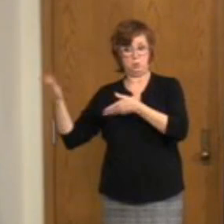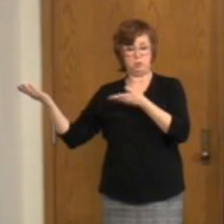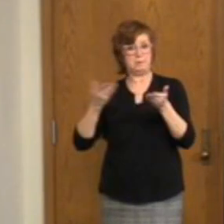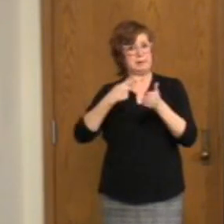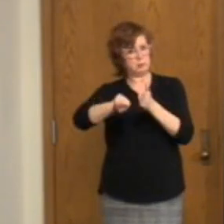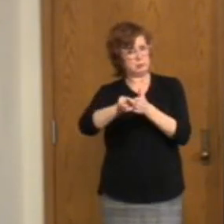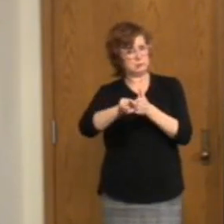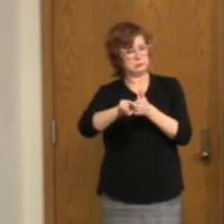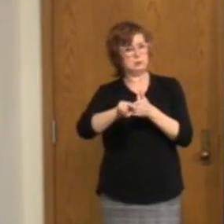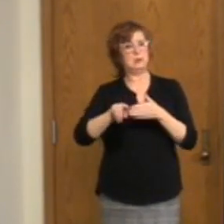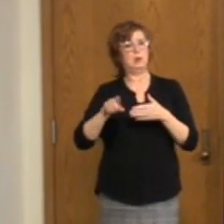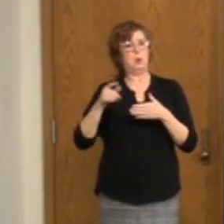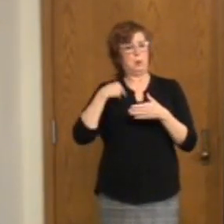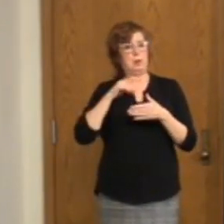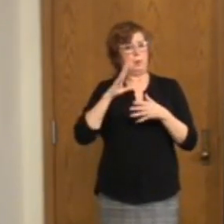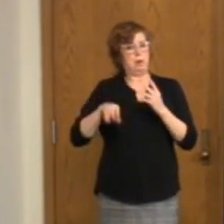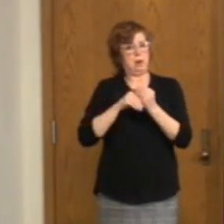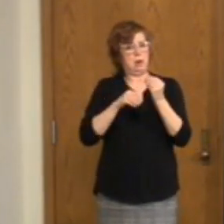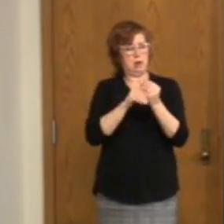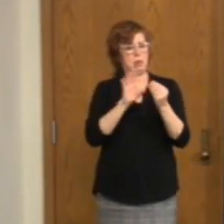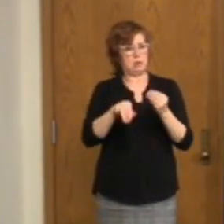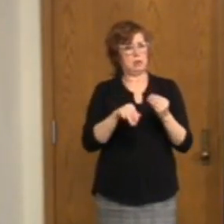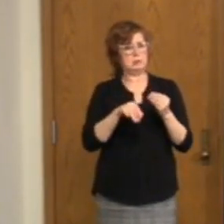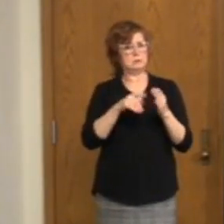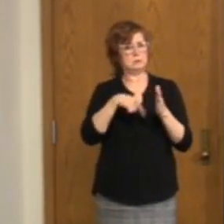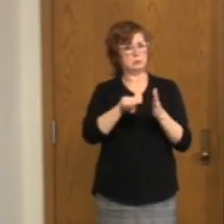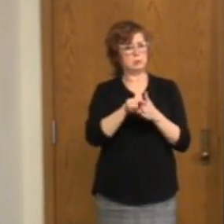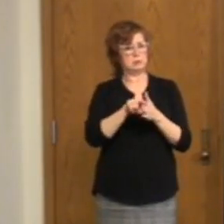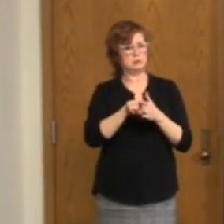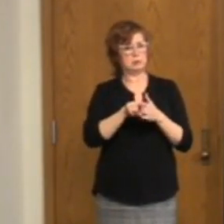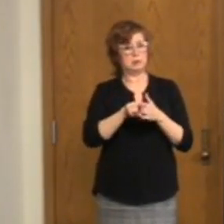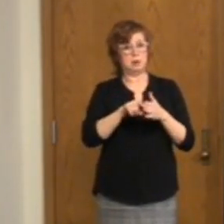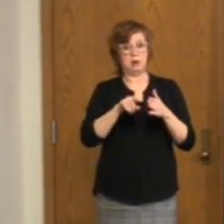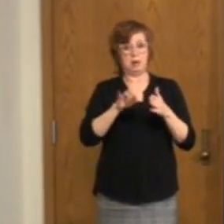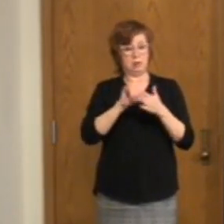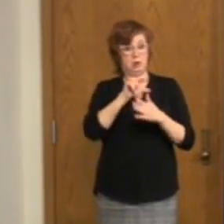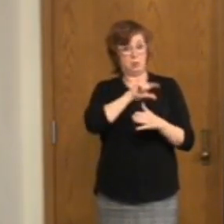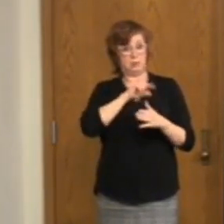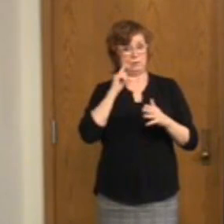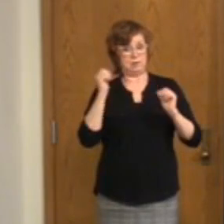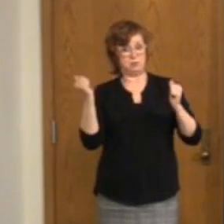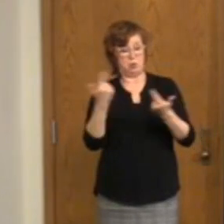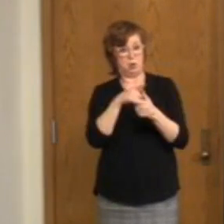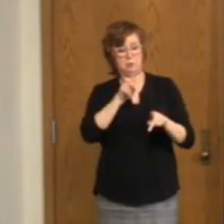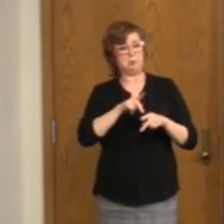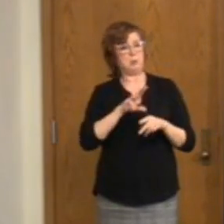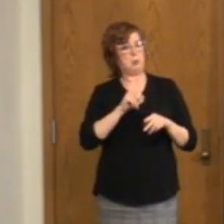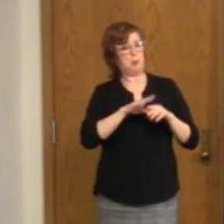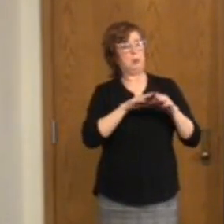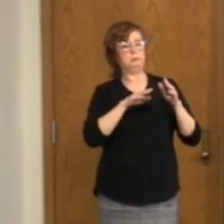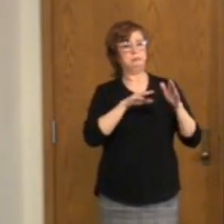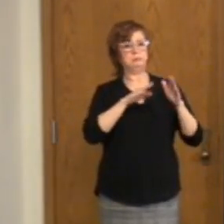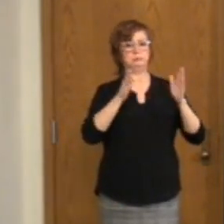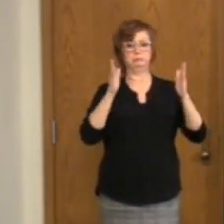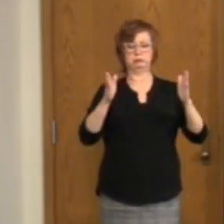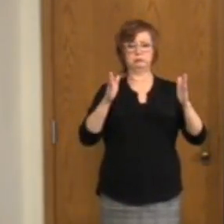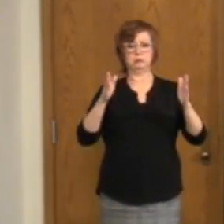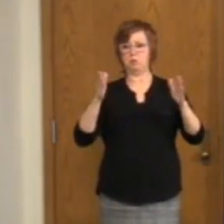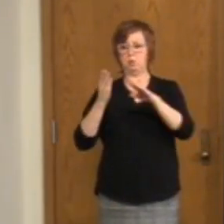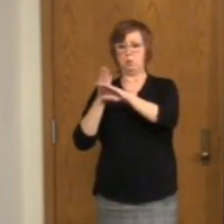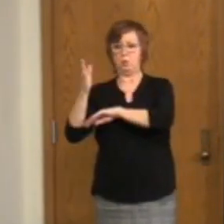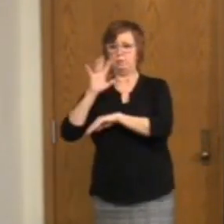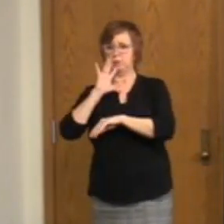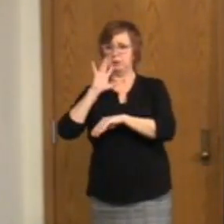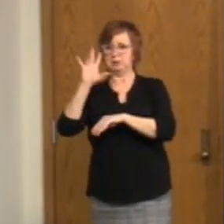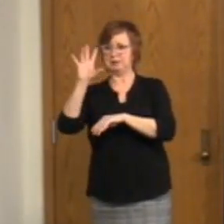we'll be able to announce the details in a couple of days. Similarly, there's been some great information